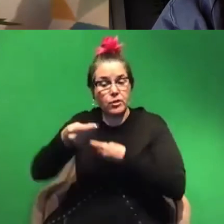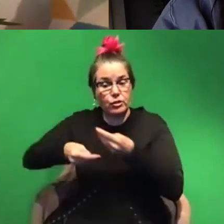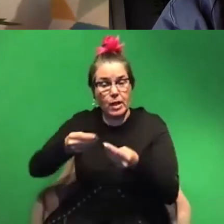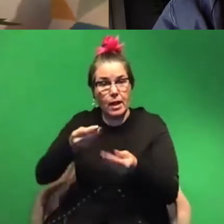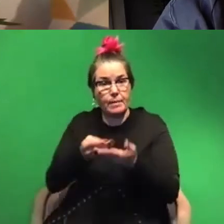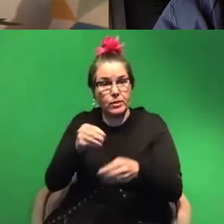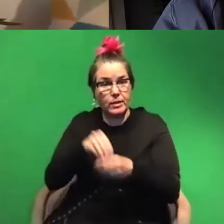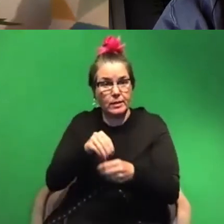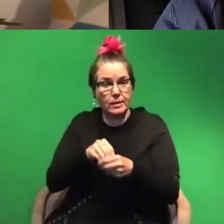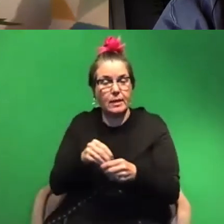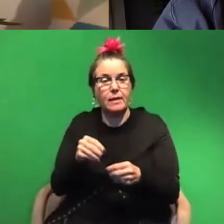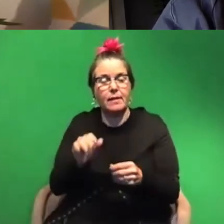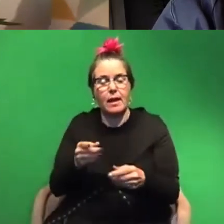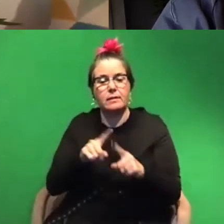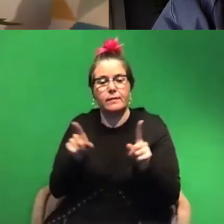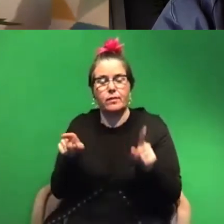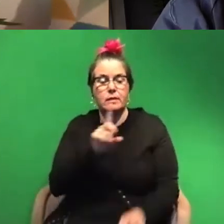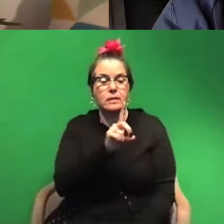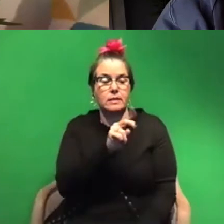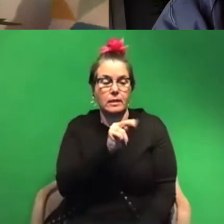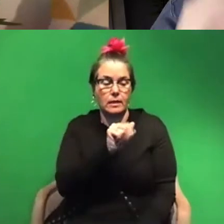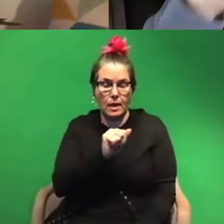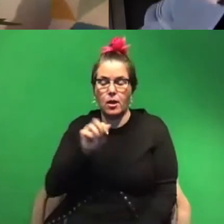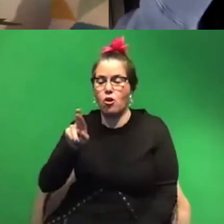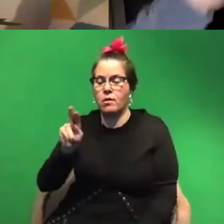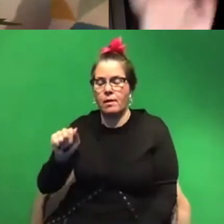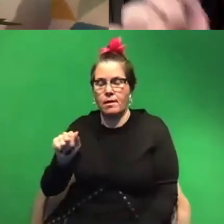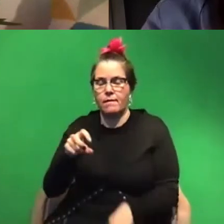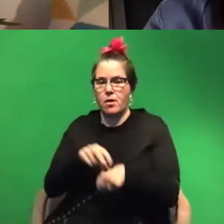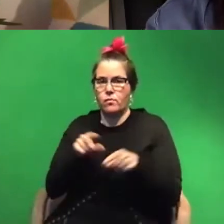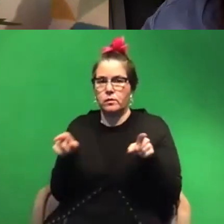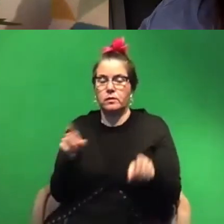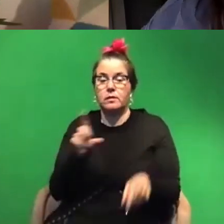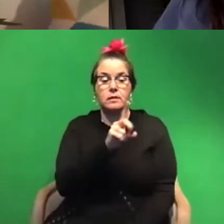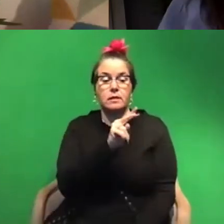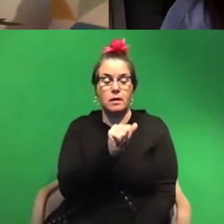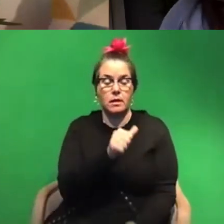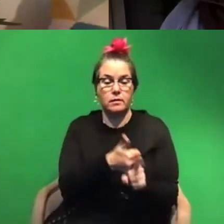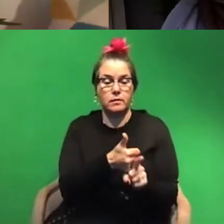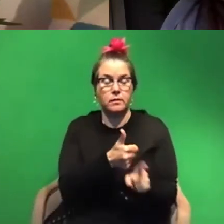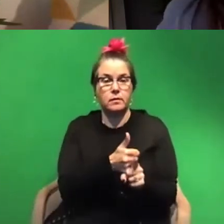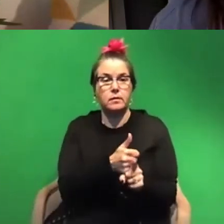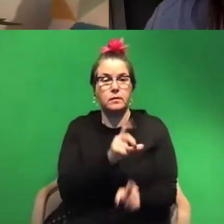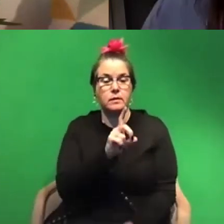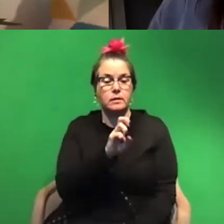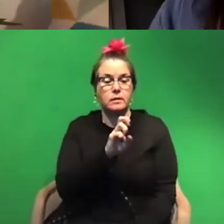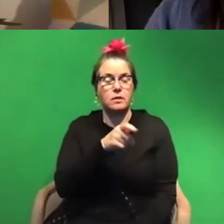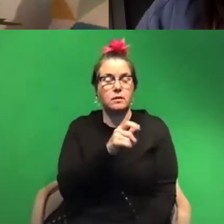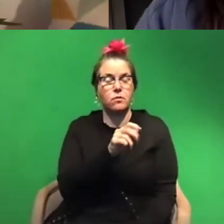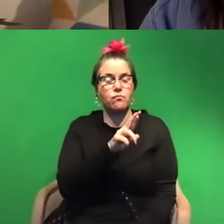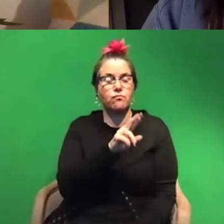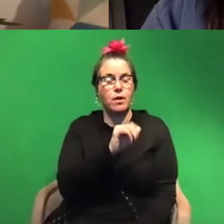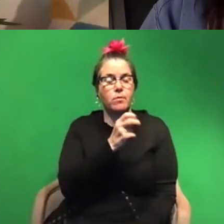is what differentiates DNA versus RNA viruses. So DNA is deoxyribonucleic acid,